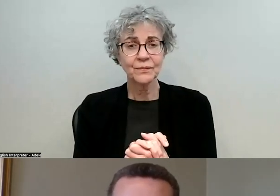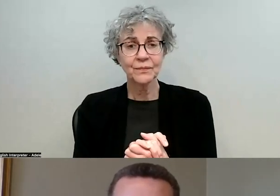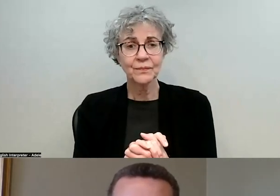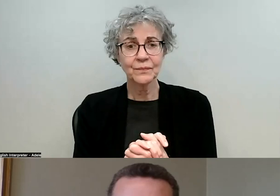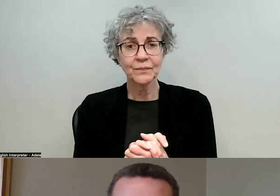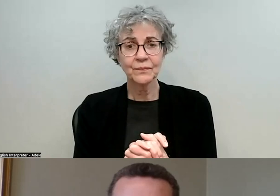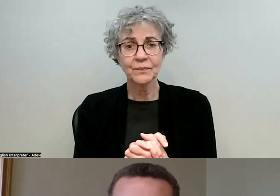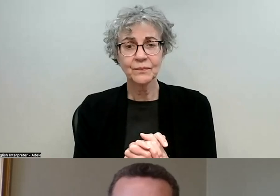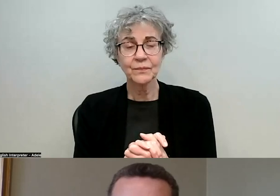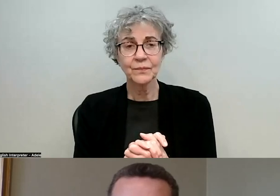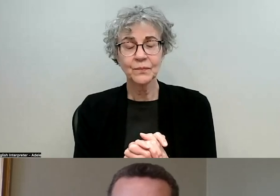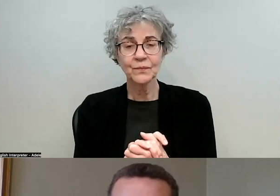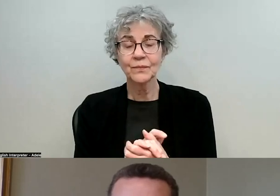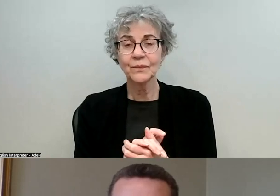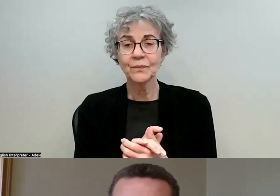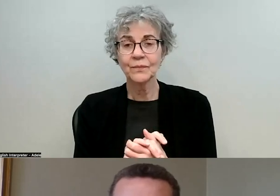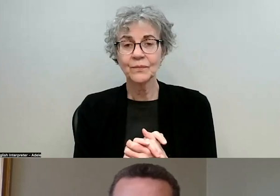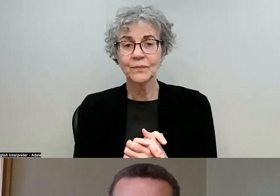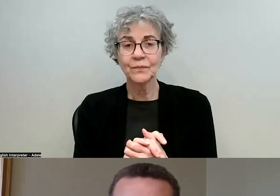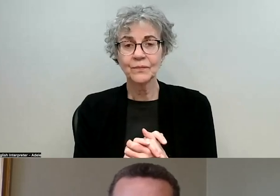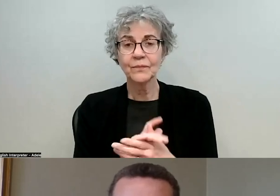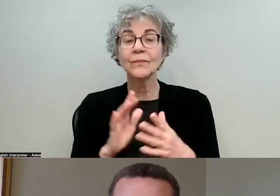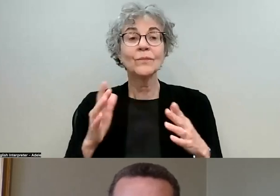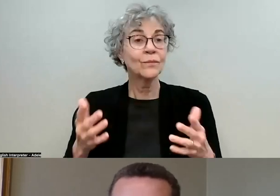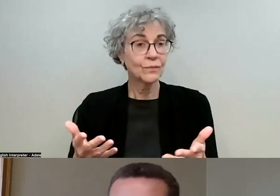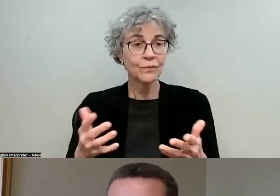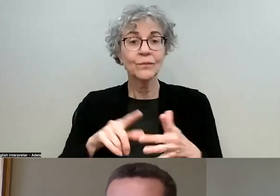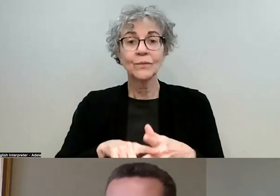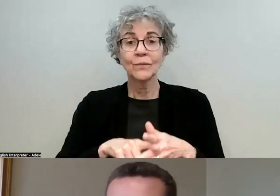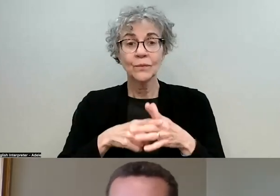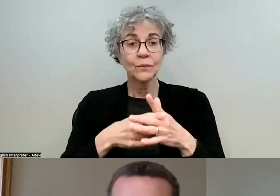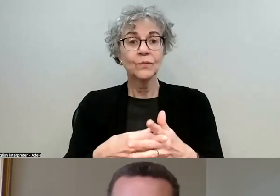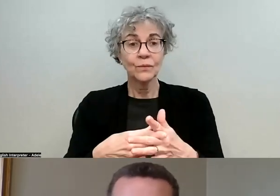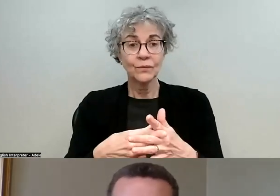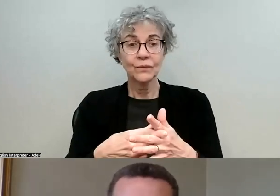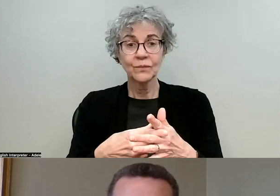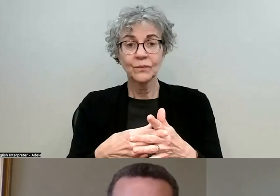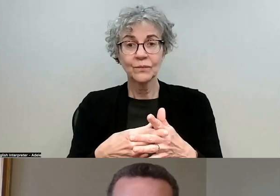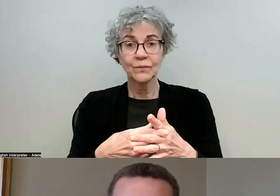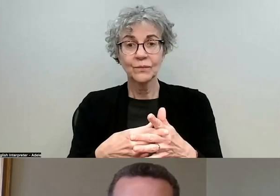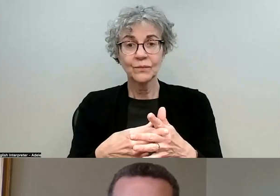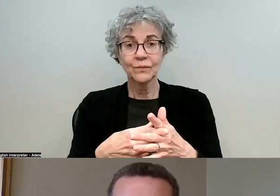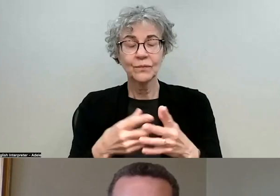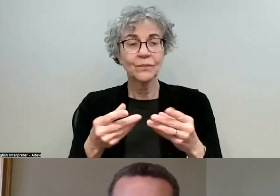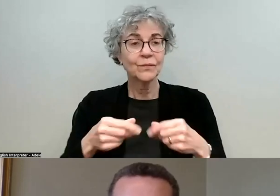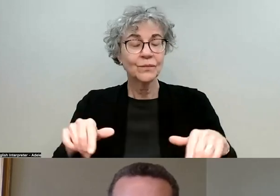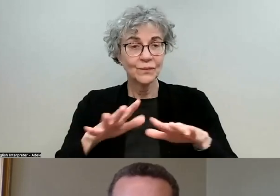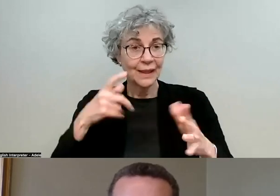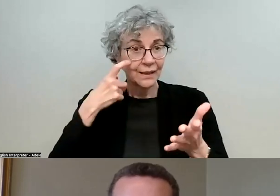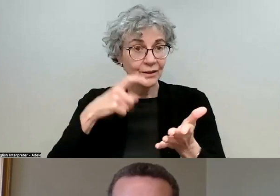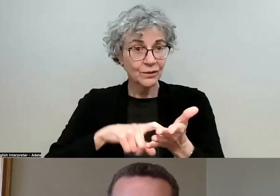I would just like to start us off with a land